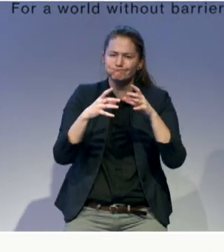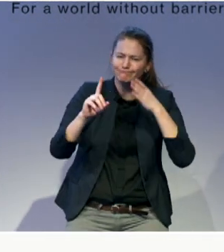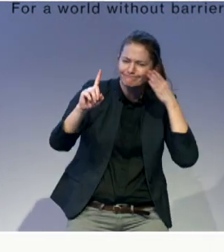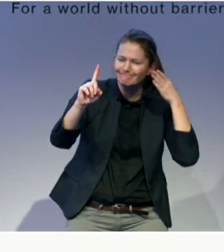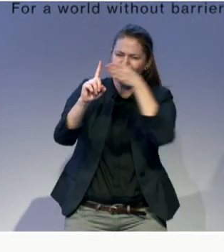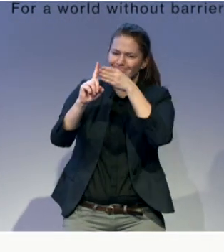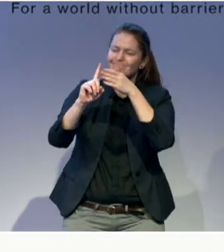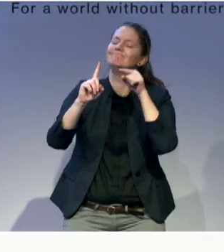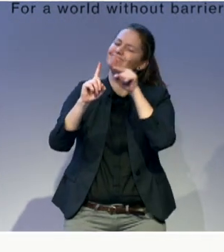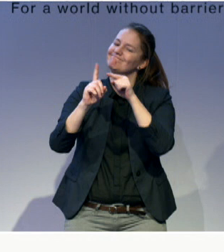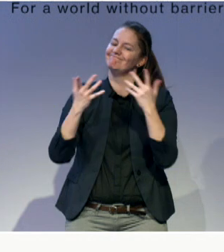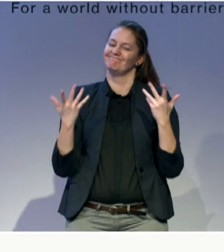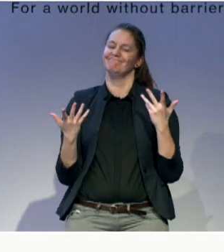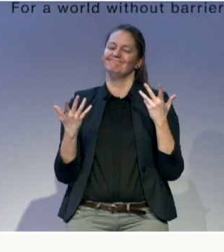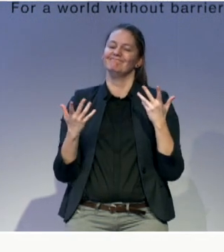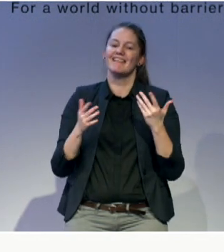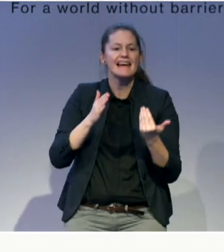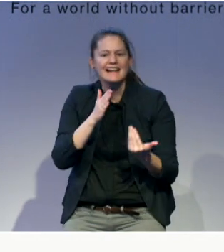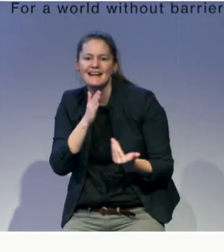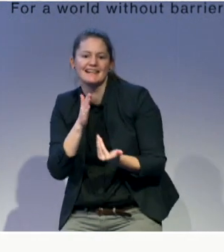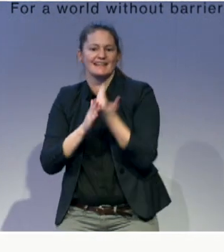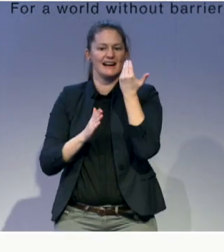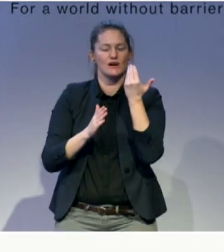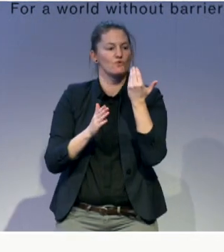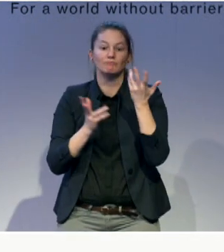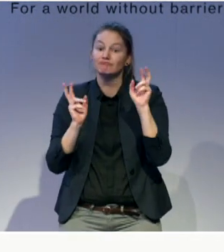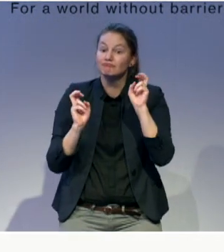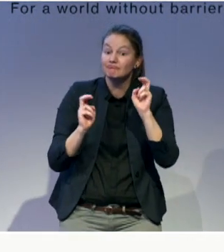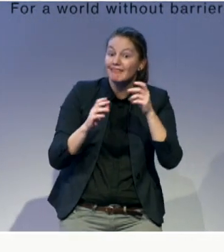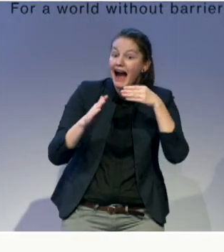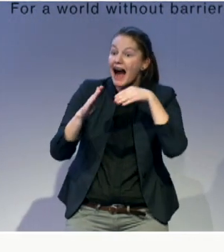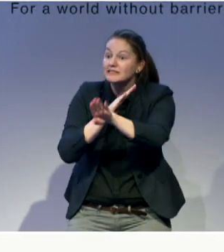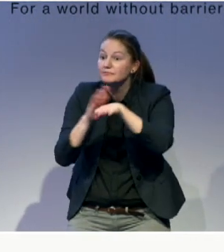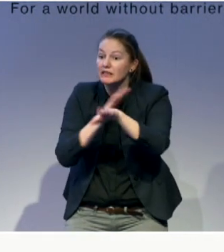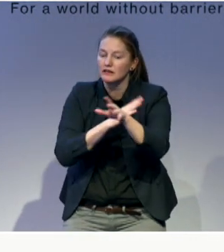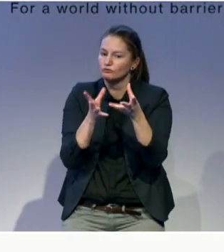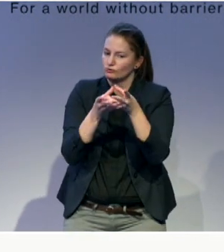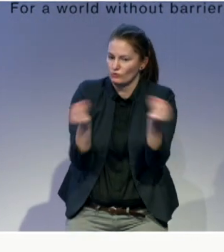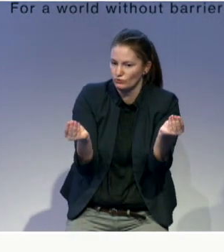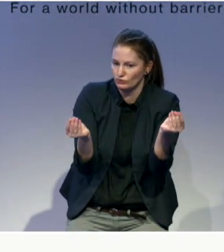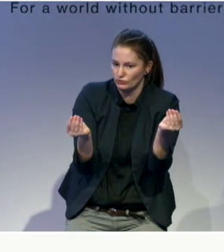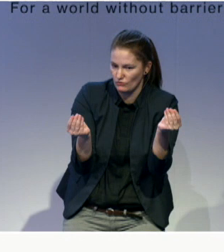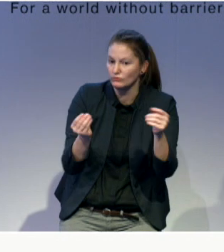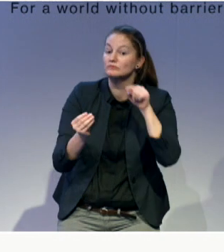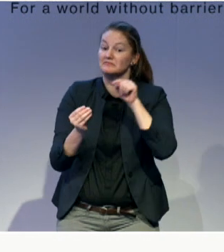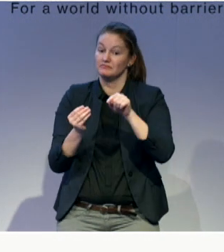disability solutions for a barrier-free world. It is now in its second